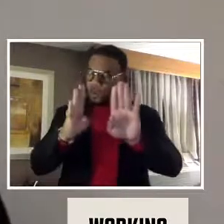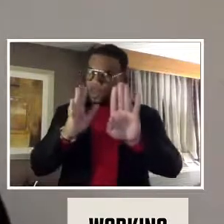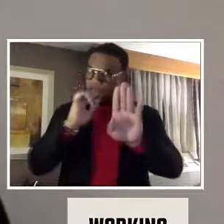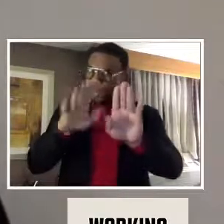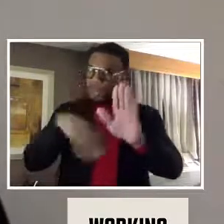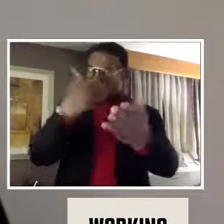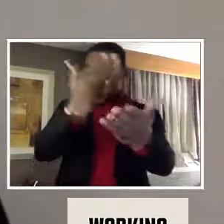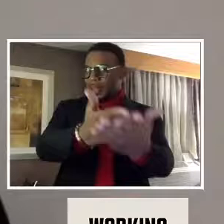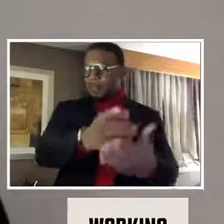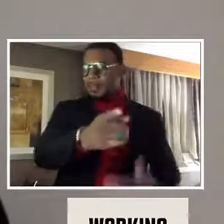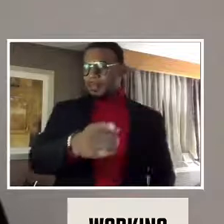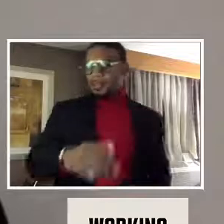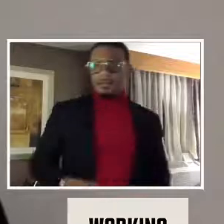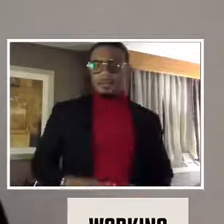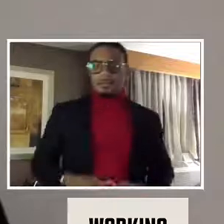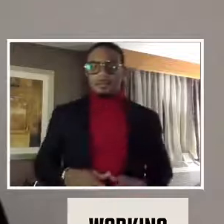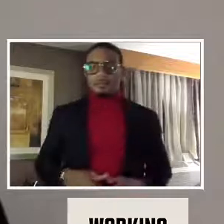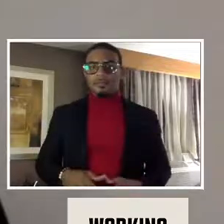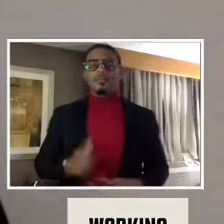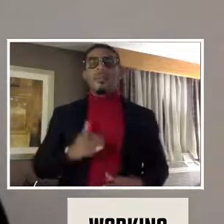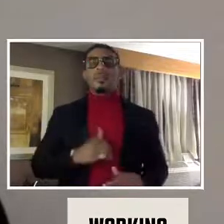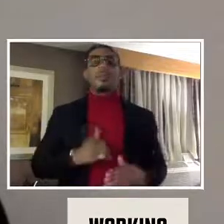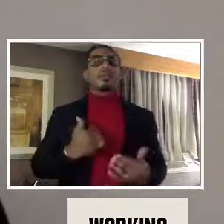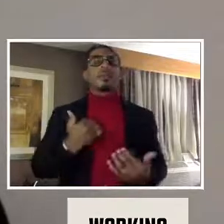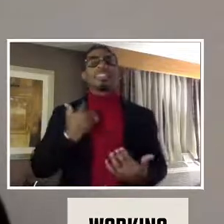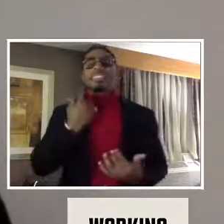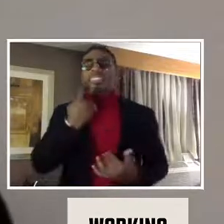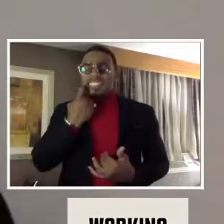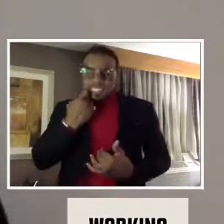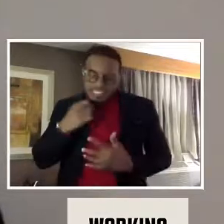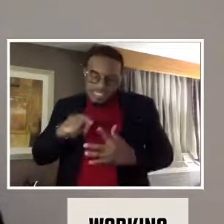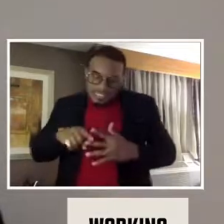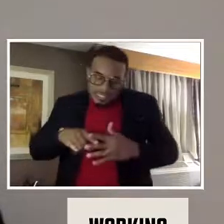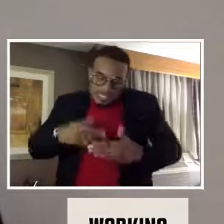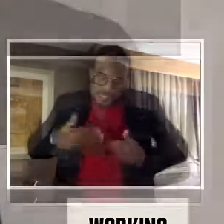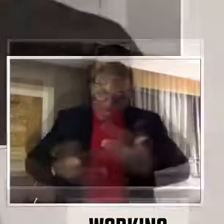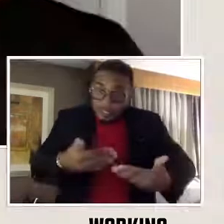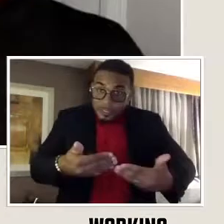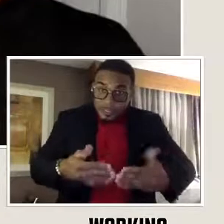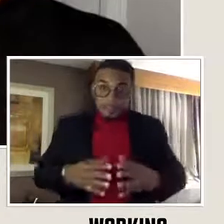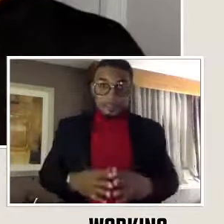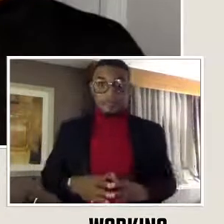the destination, and we are just getting started.